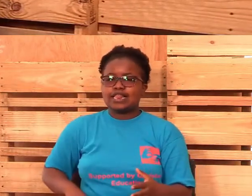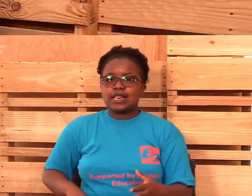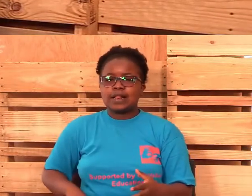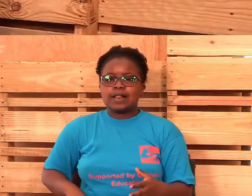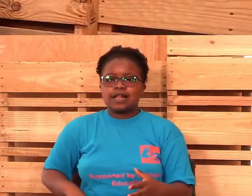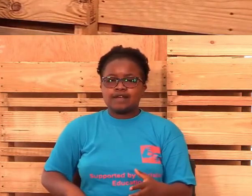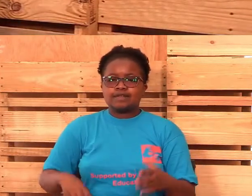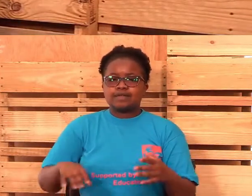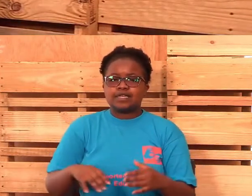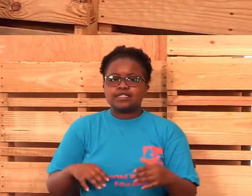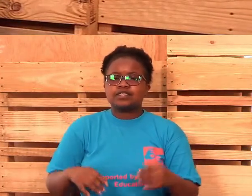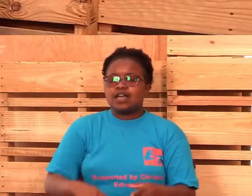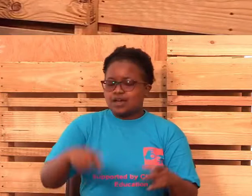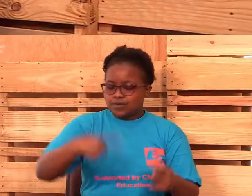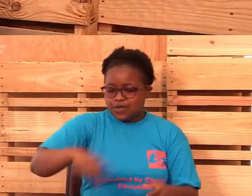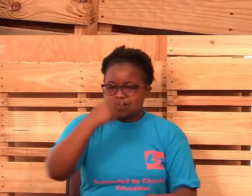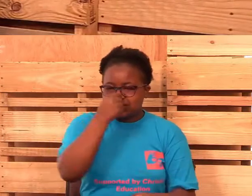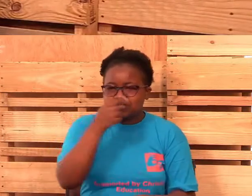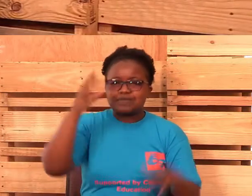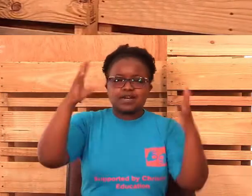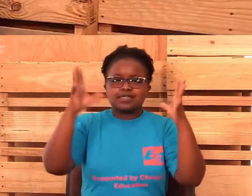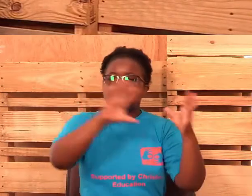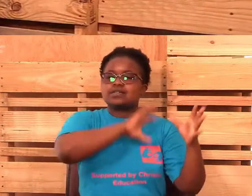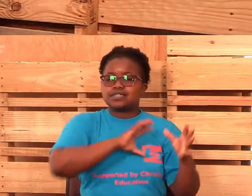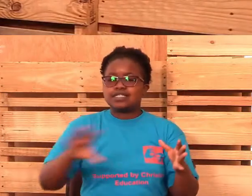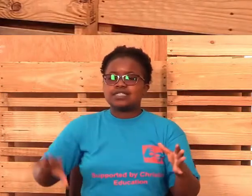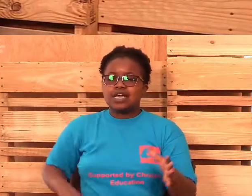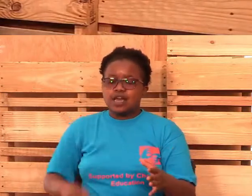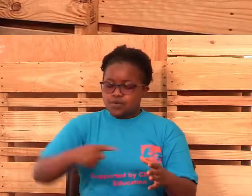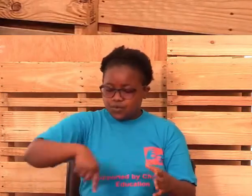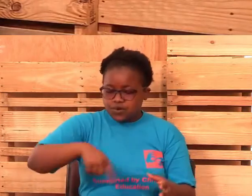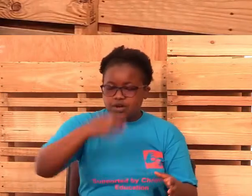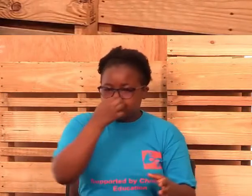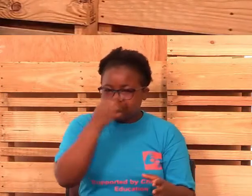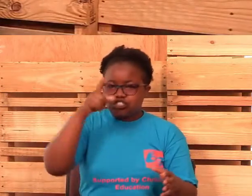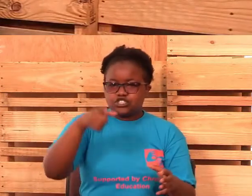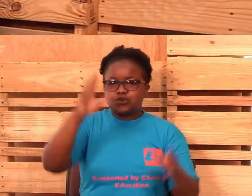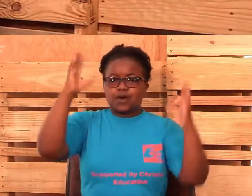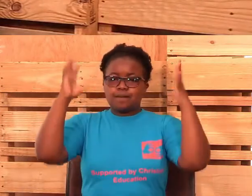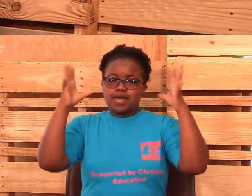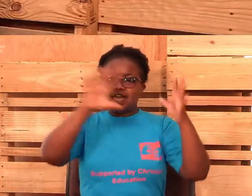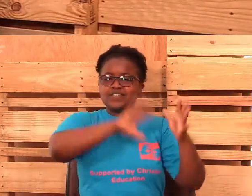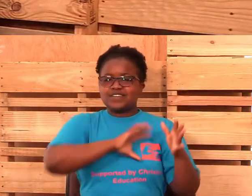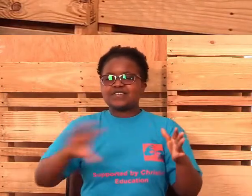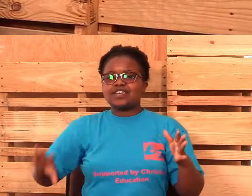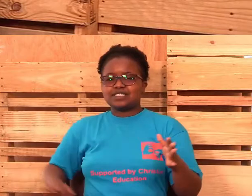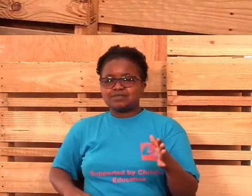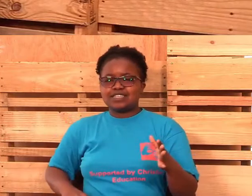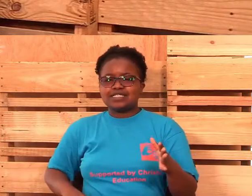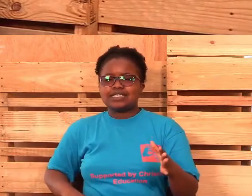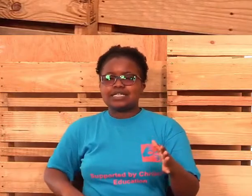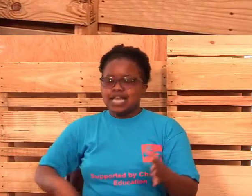felicidad. Yeah. I wanna wish you a Merry Christmas. Well, I wanna wish you a